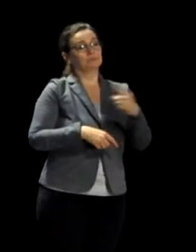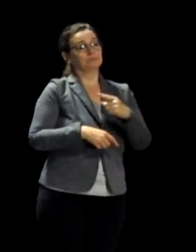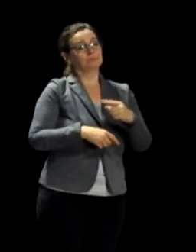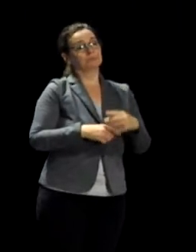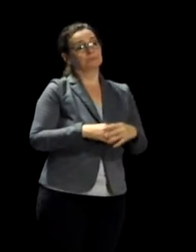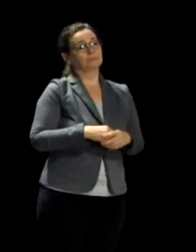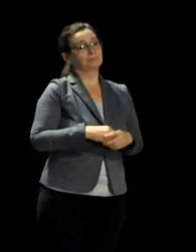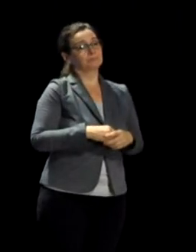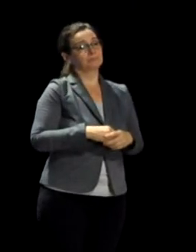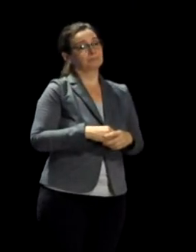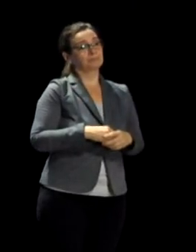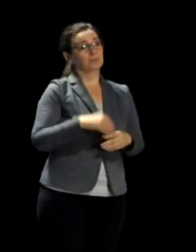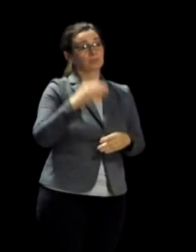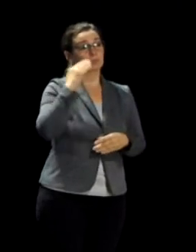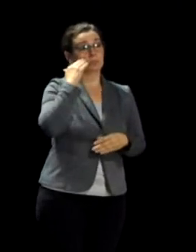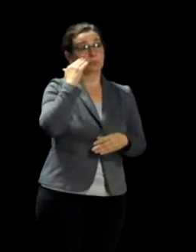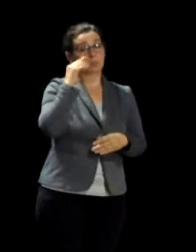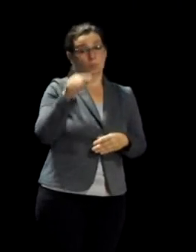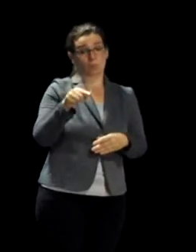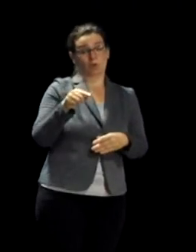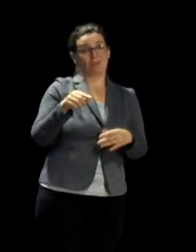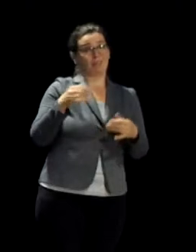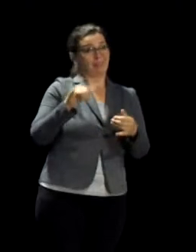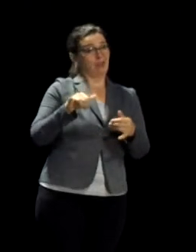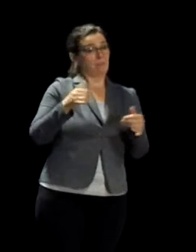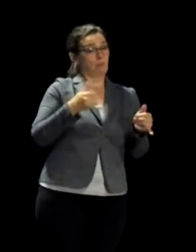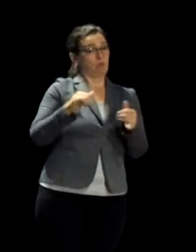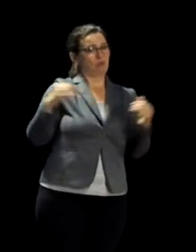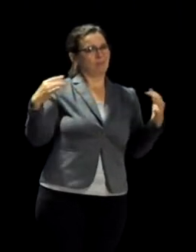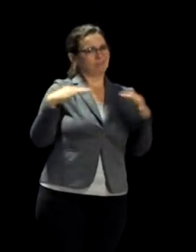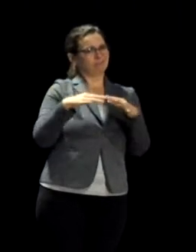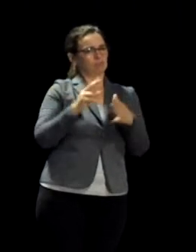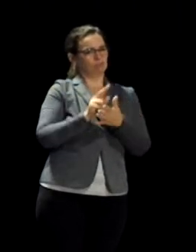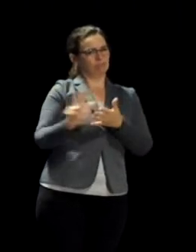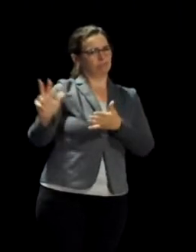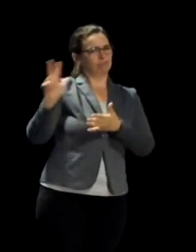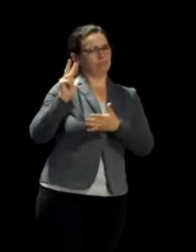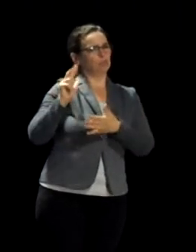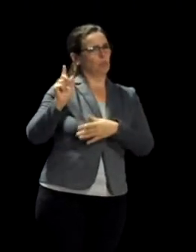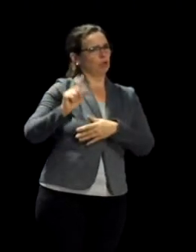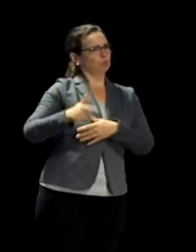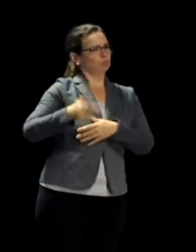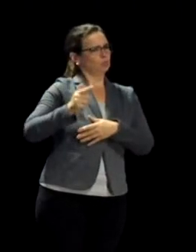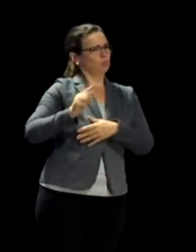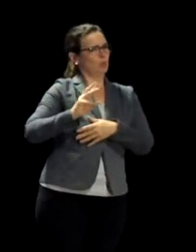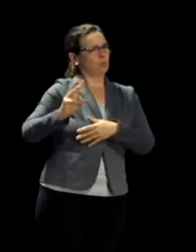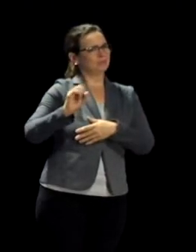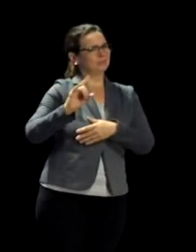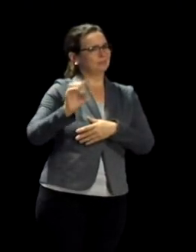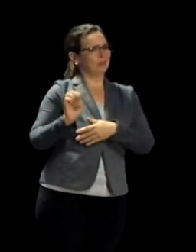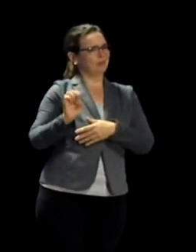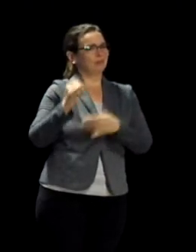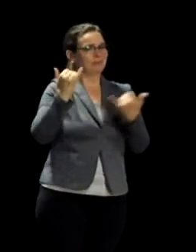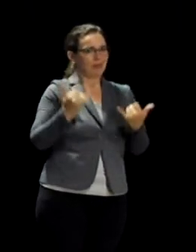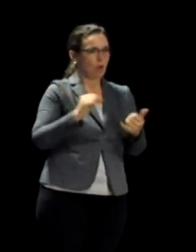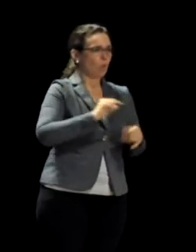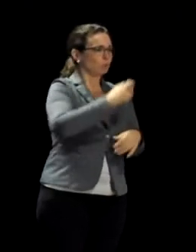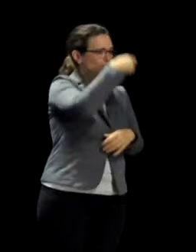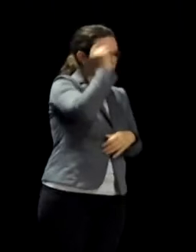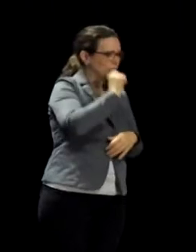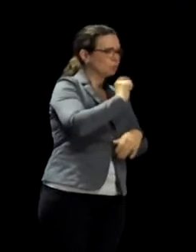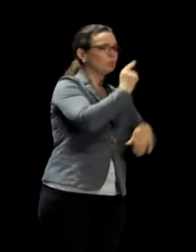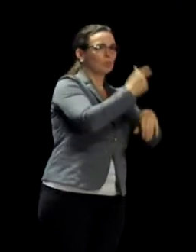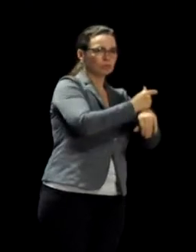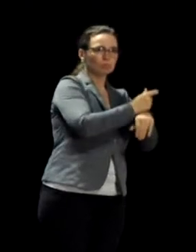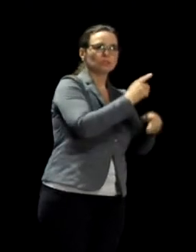where within like a week or two there's been a spike in cases or cases affiliated with these large gatherings. Are you concerned at all about 4th of July last